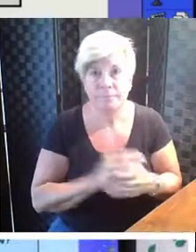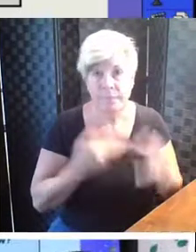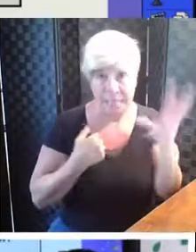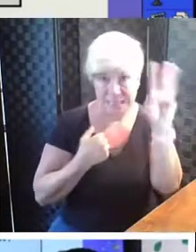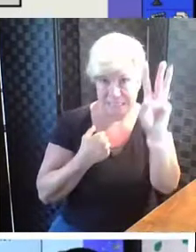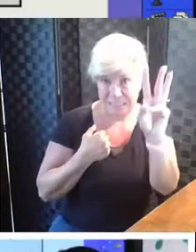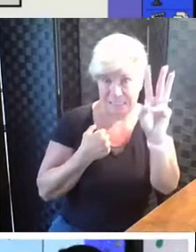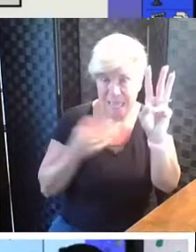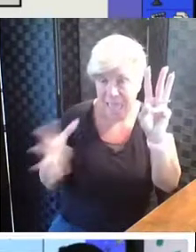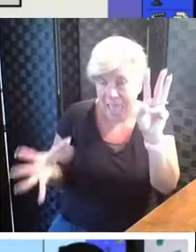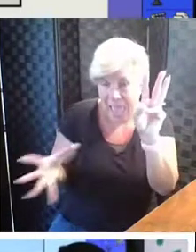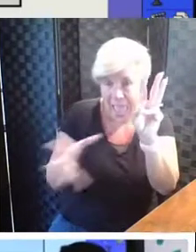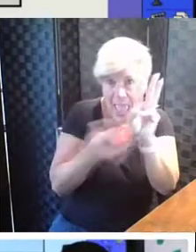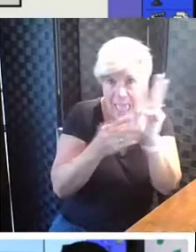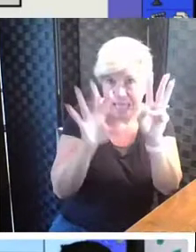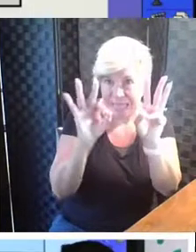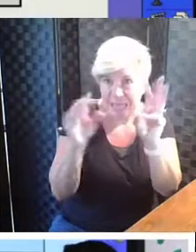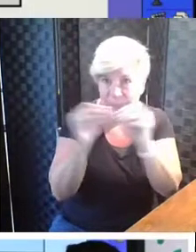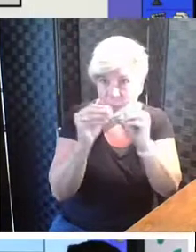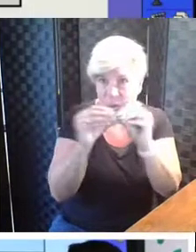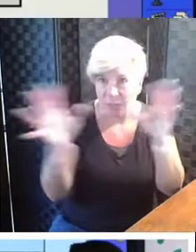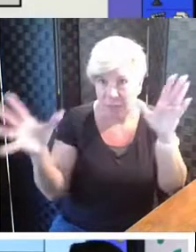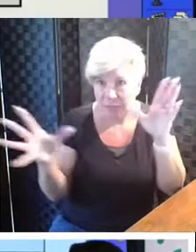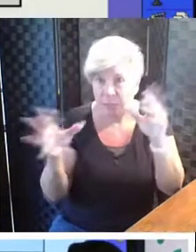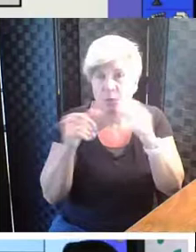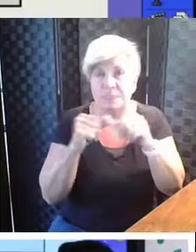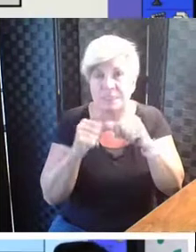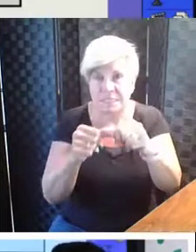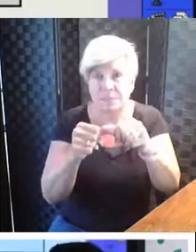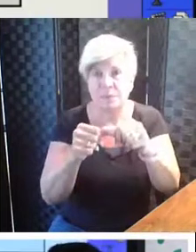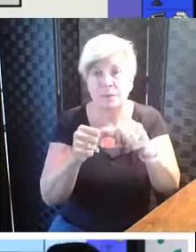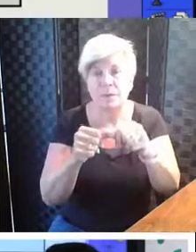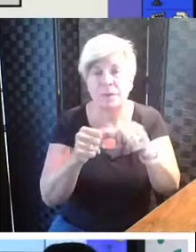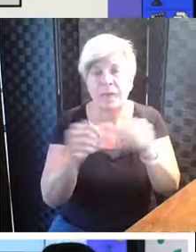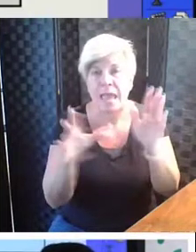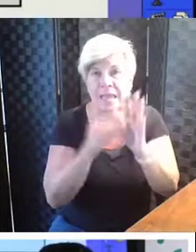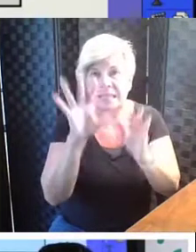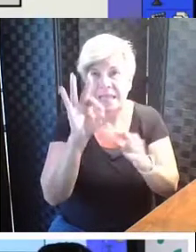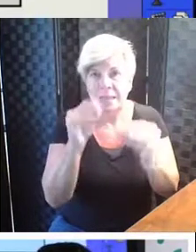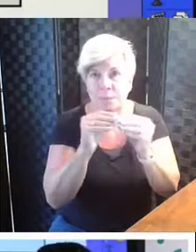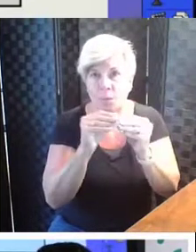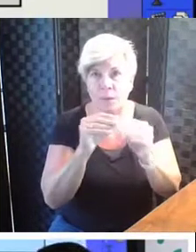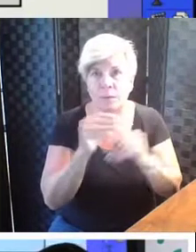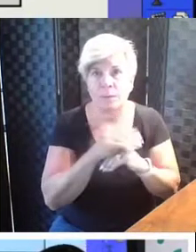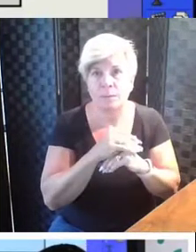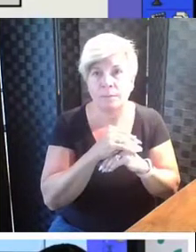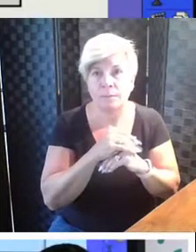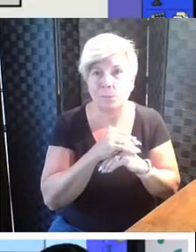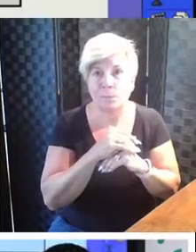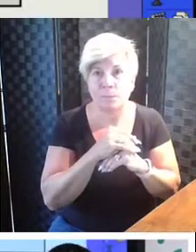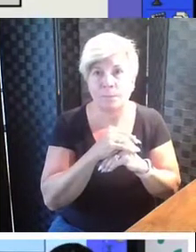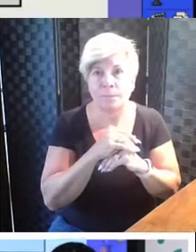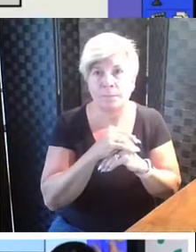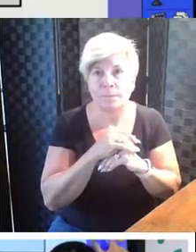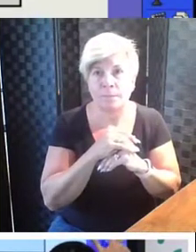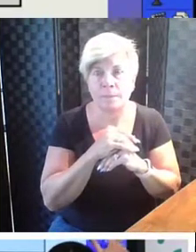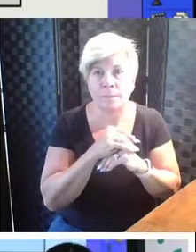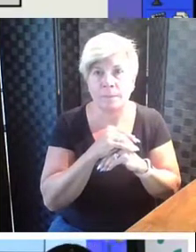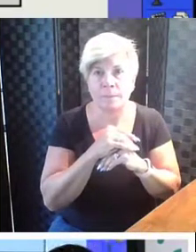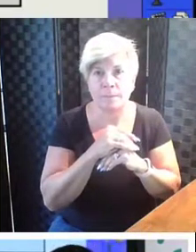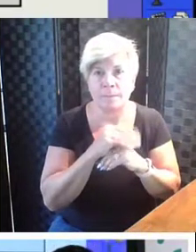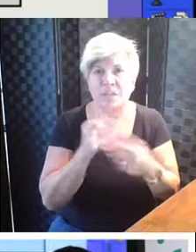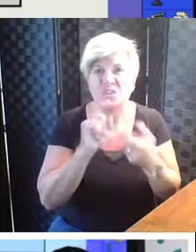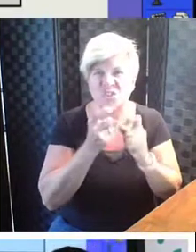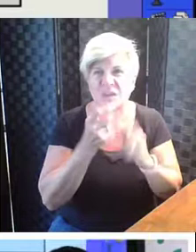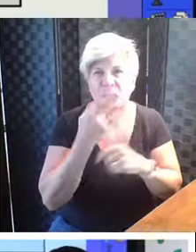had 6. She adds 9 more. So we're going to keep adding on. So I'm going to add 9 more. And I may just change